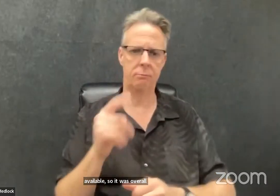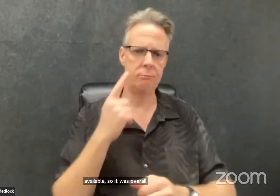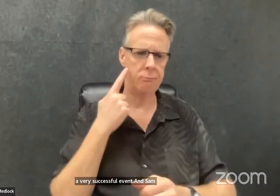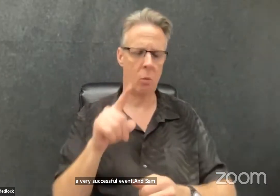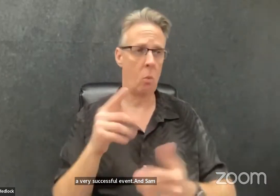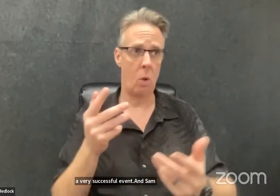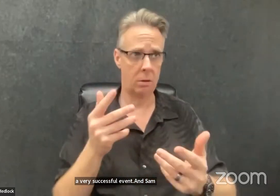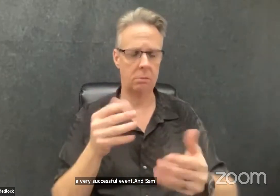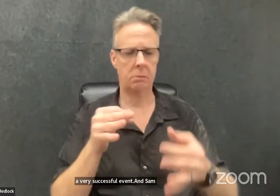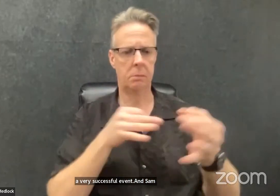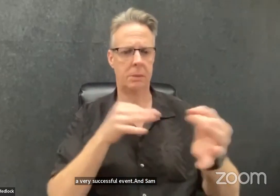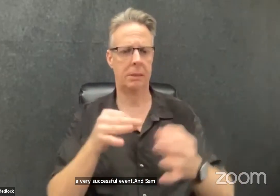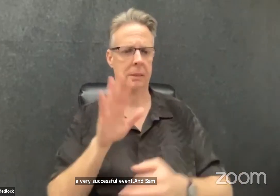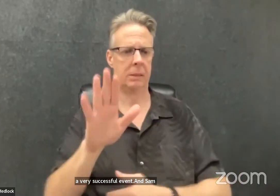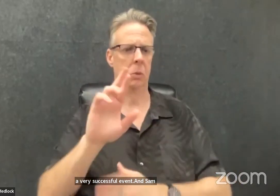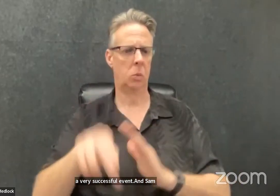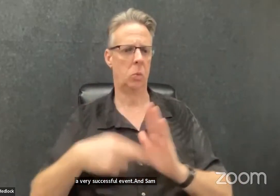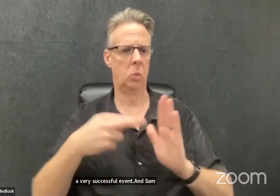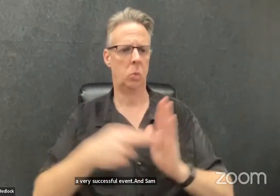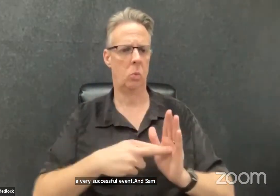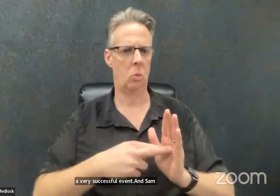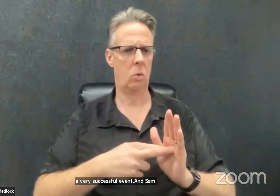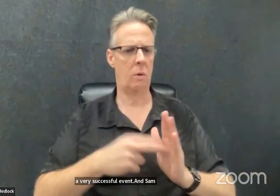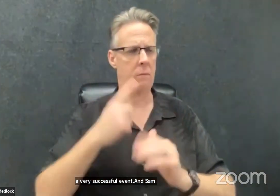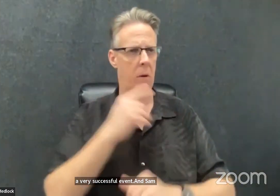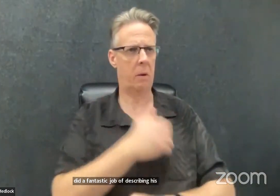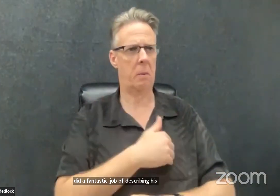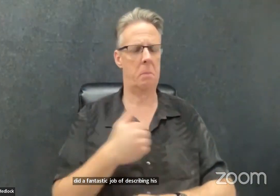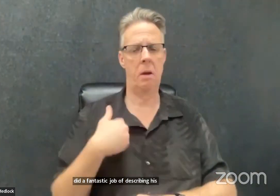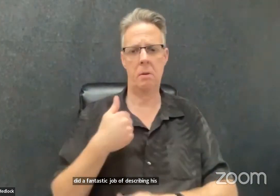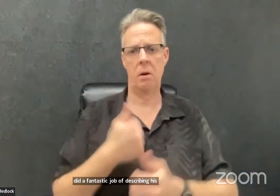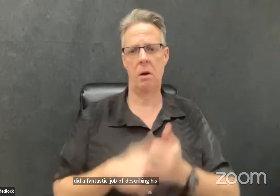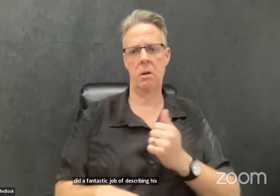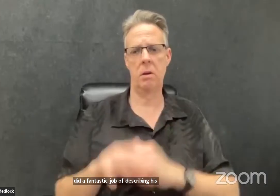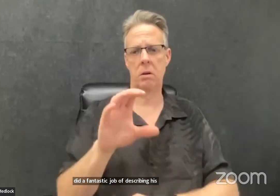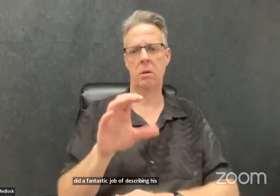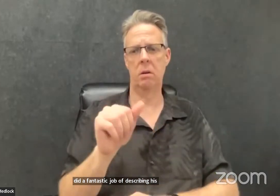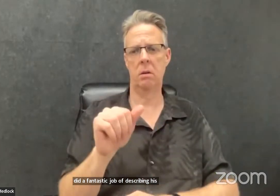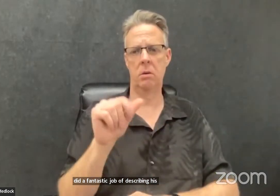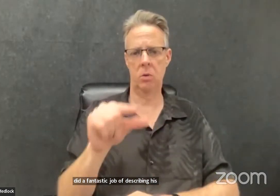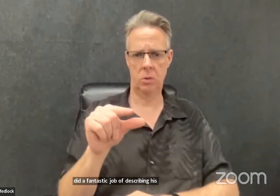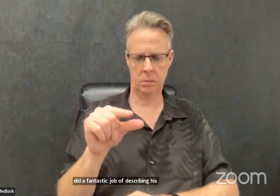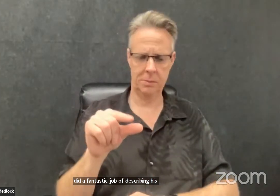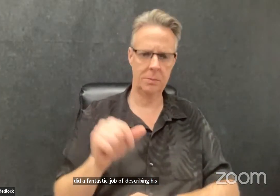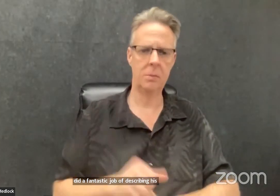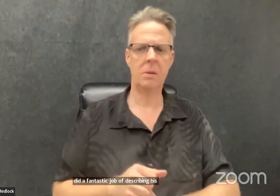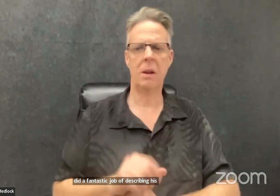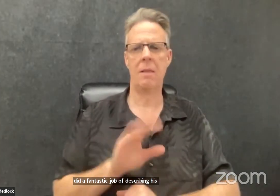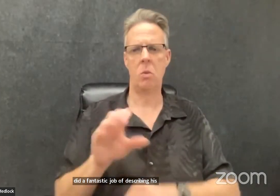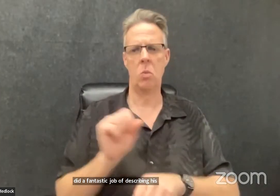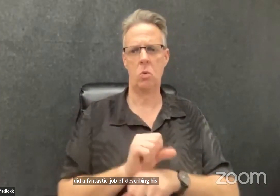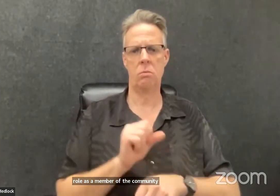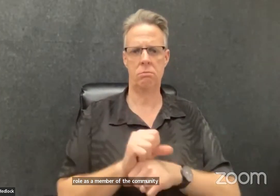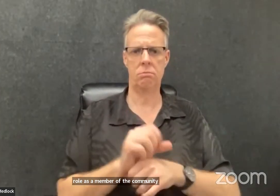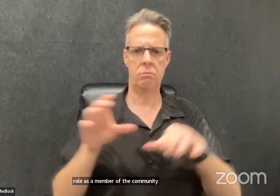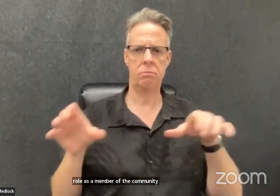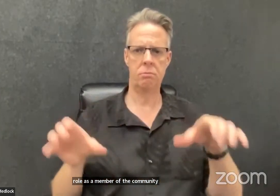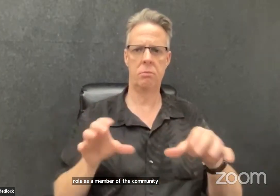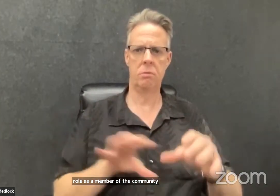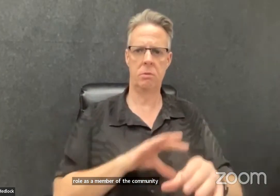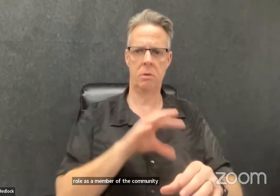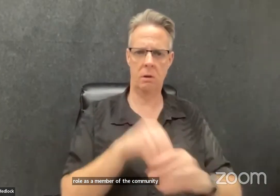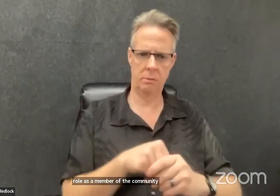describing his role as a member of the community advisory group and the work that's being done and